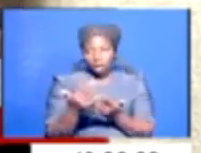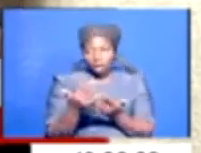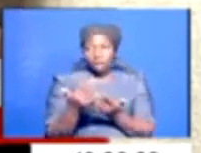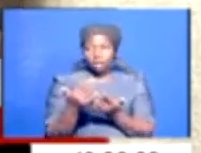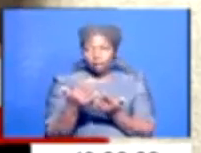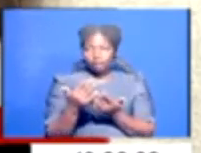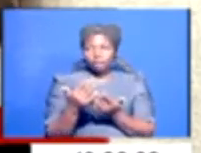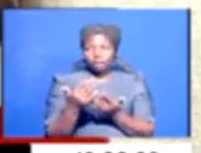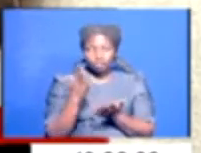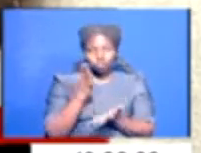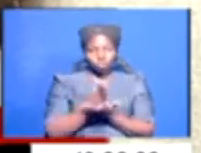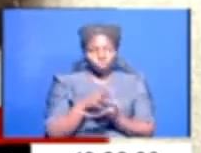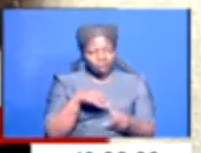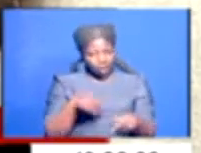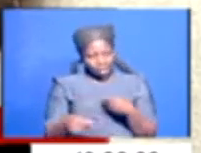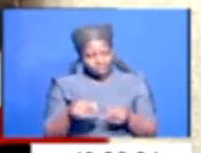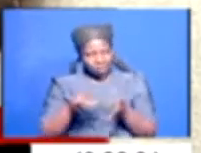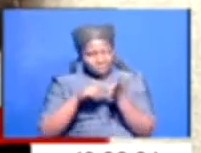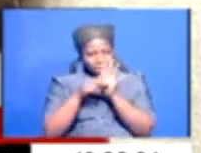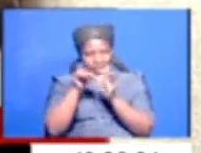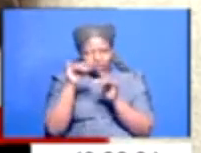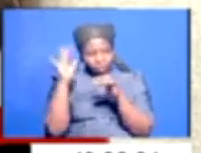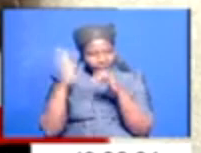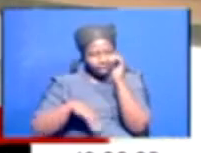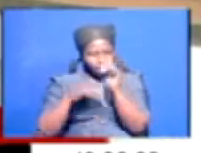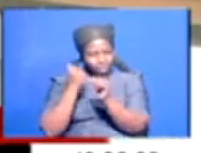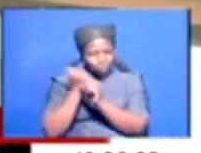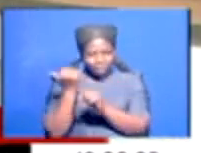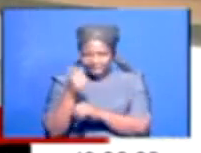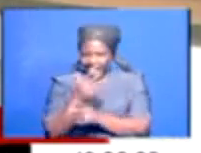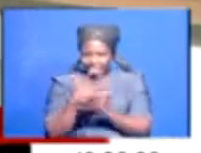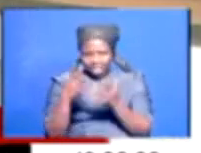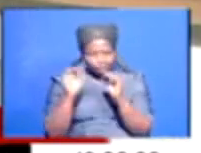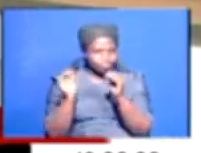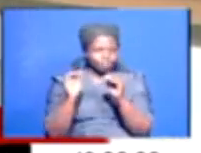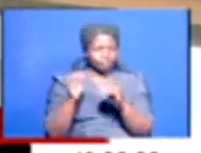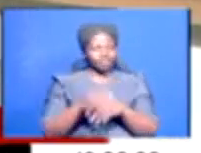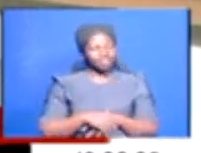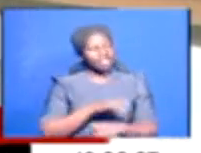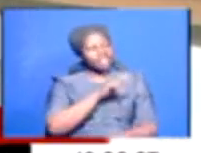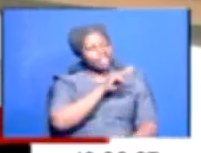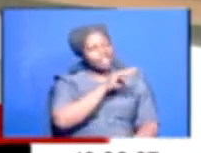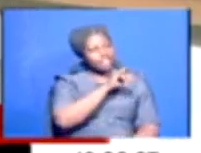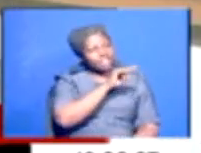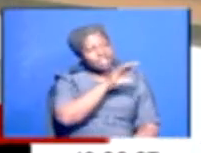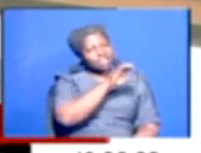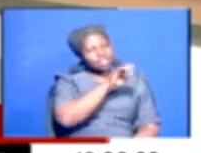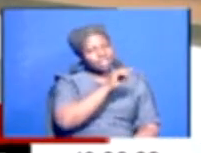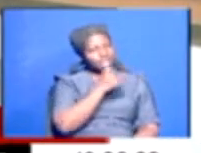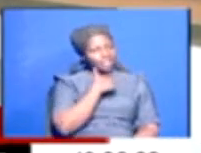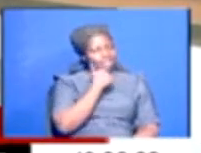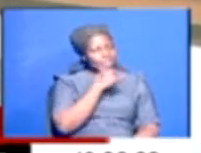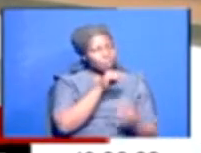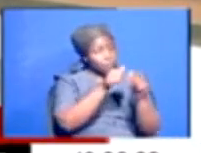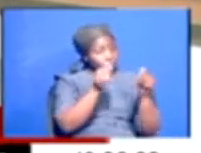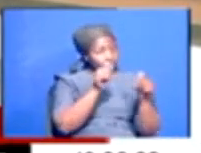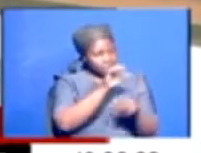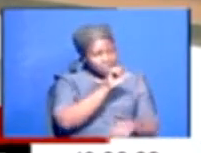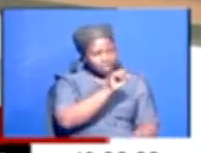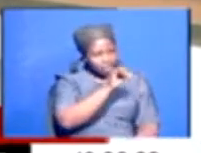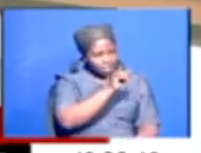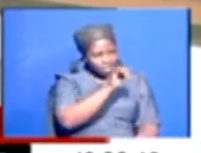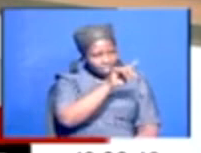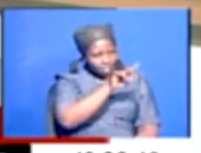inability. Yeah. Well, Vincent, yes. Very, very well said. And now, Sylvia, I'm working with